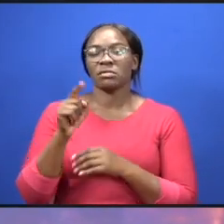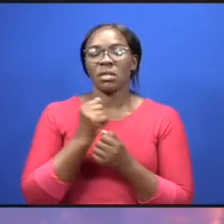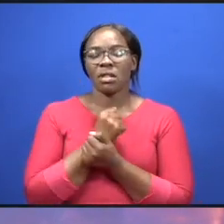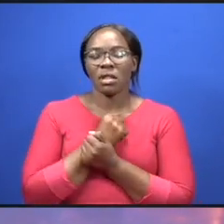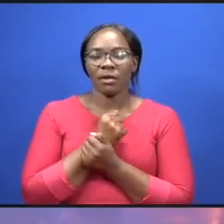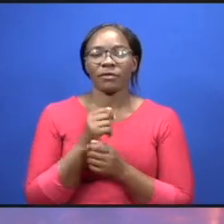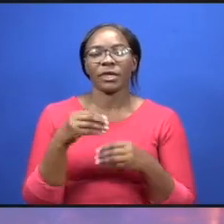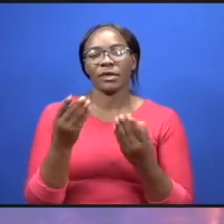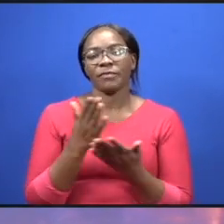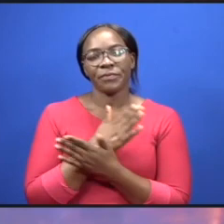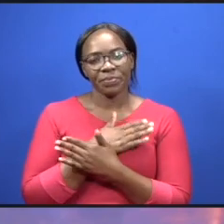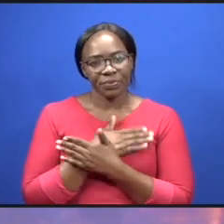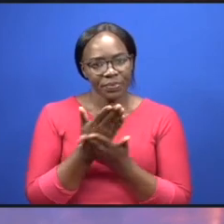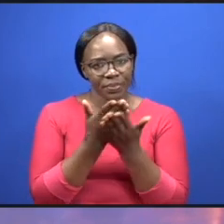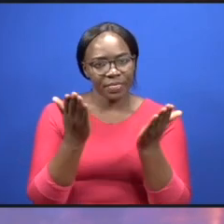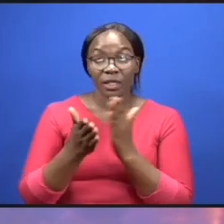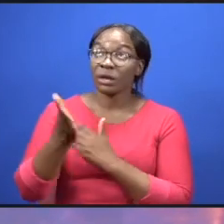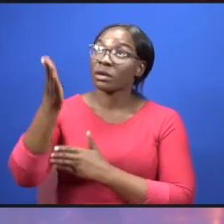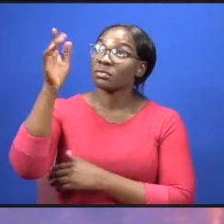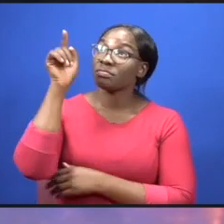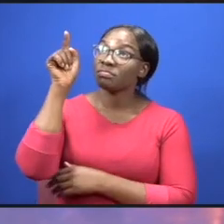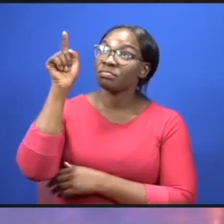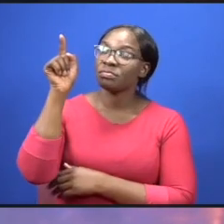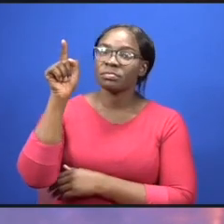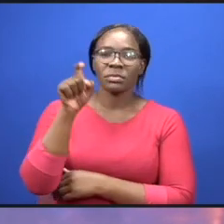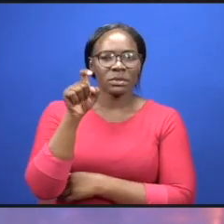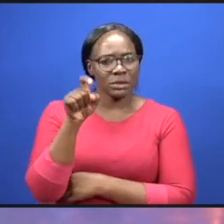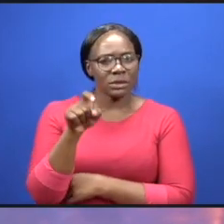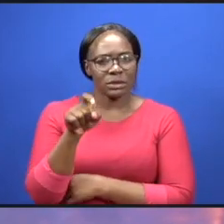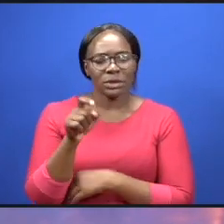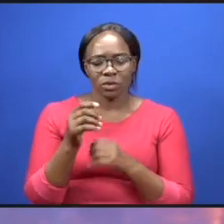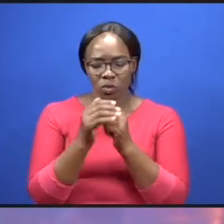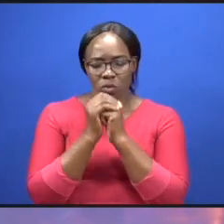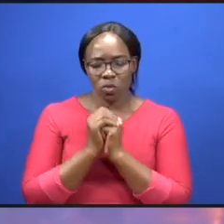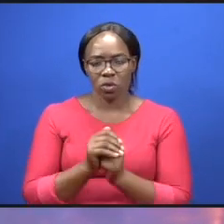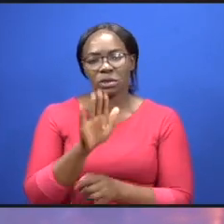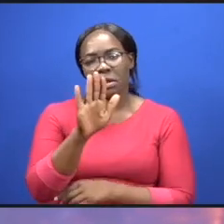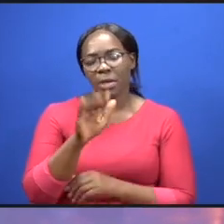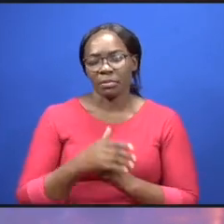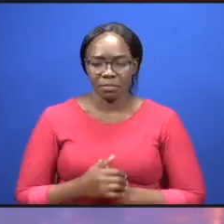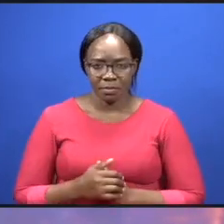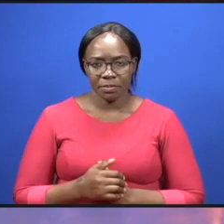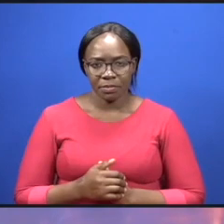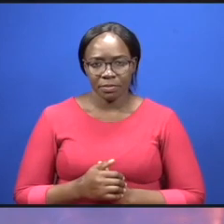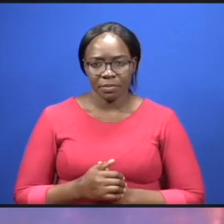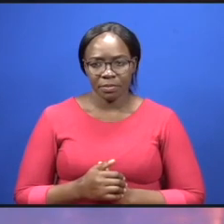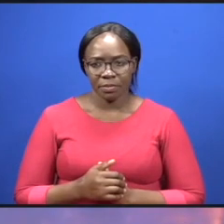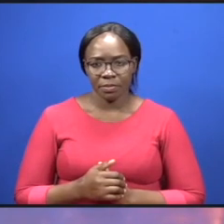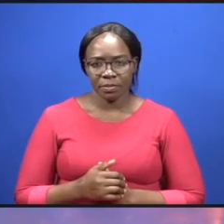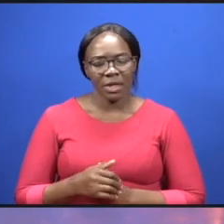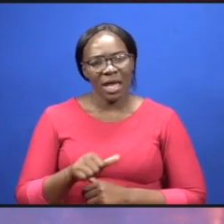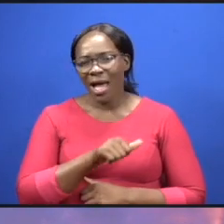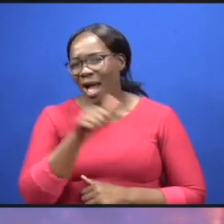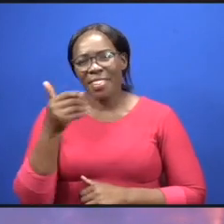love. Friends, God deserves our worship. There's no